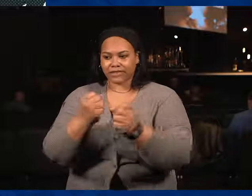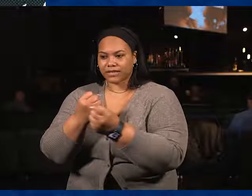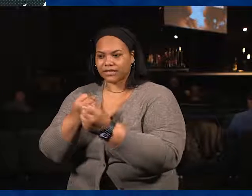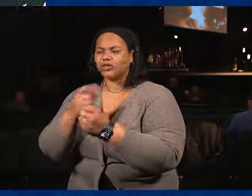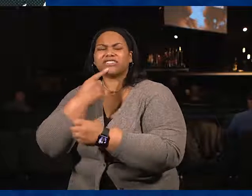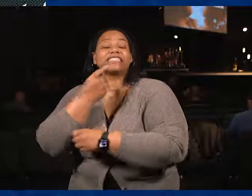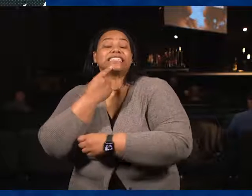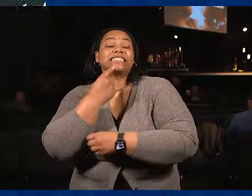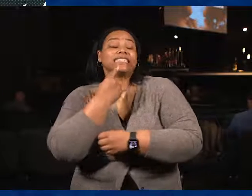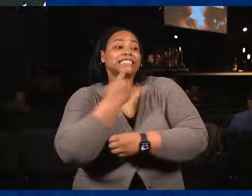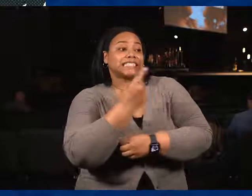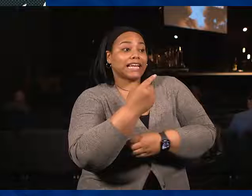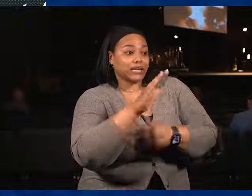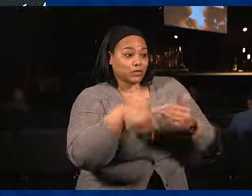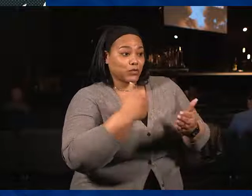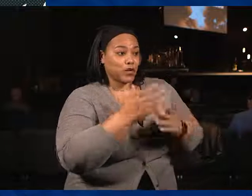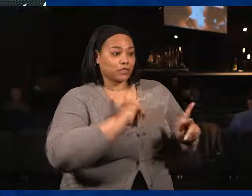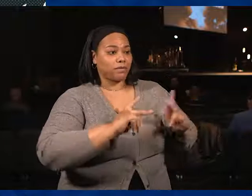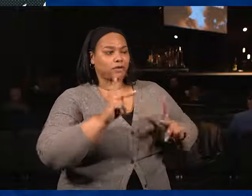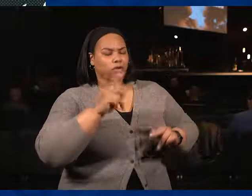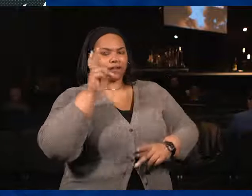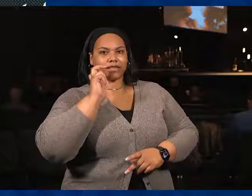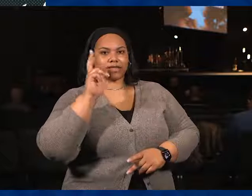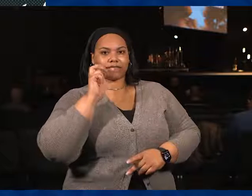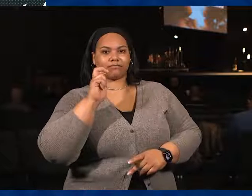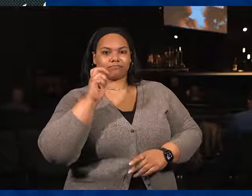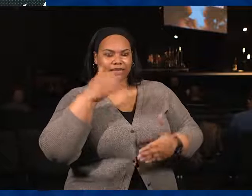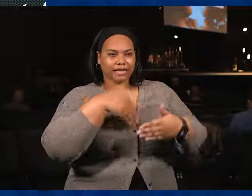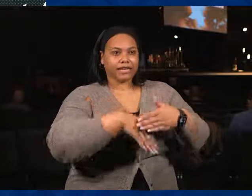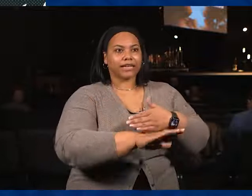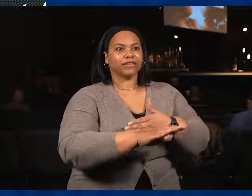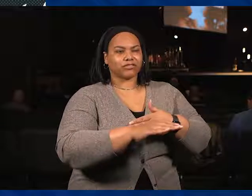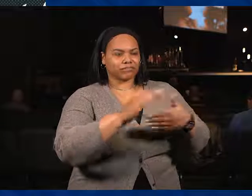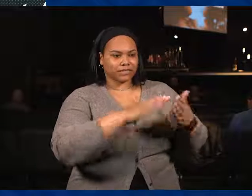saying to all the people who were listening, he entered Capernaum.